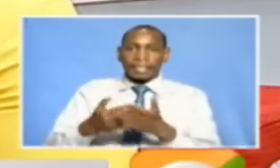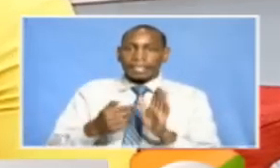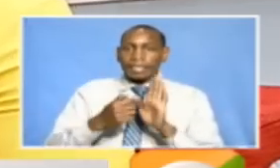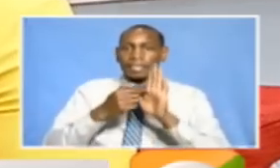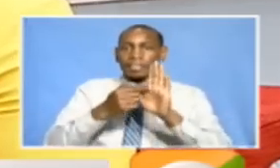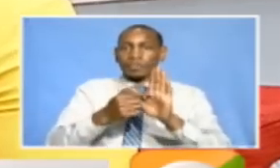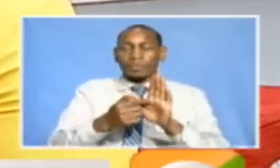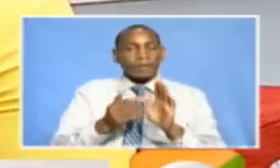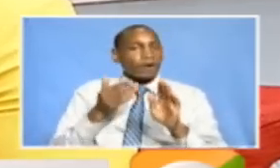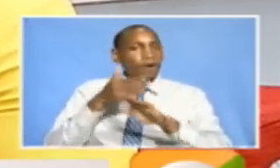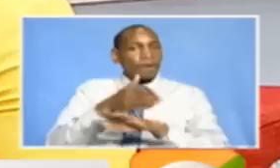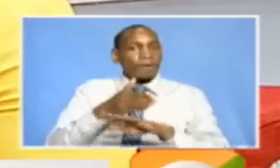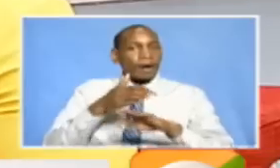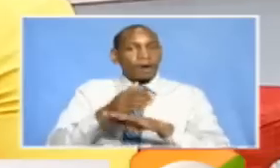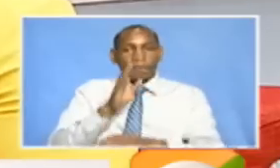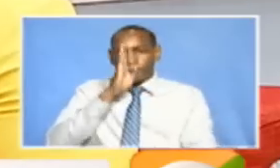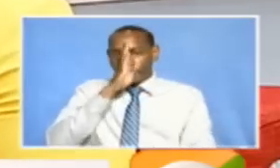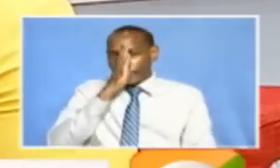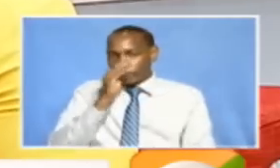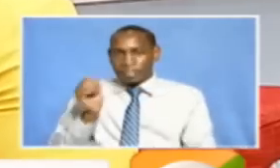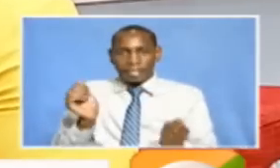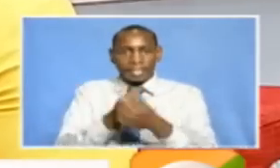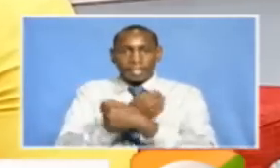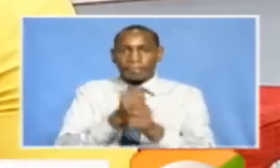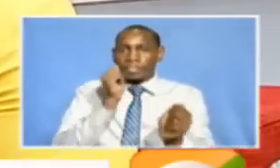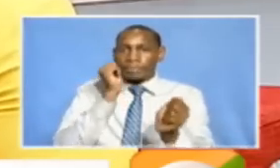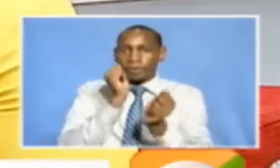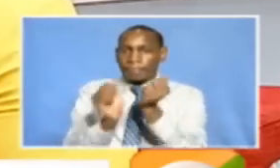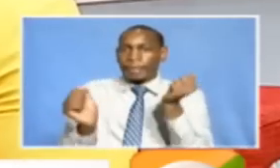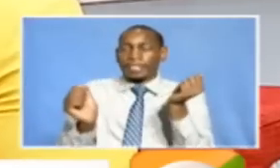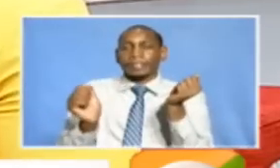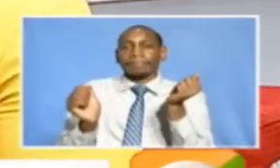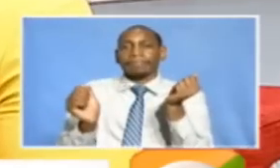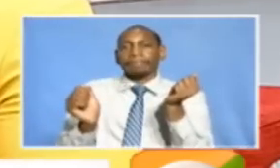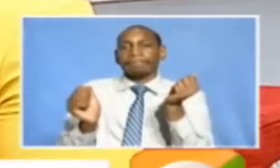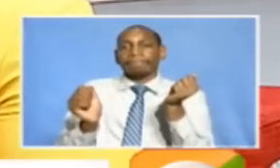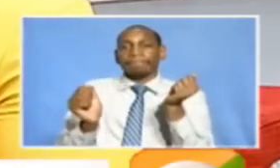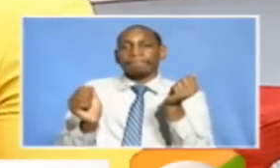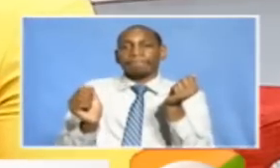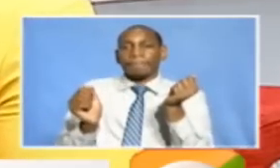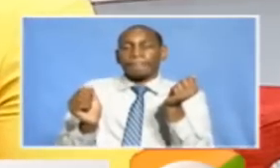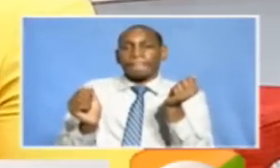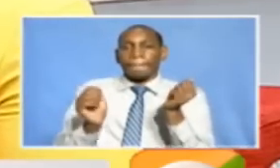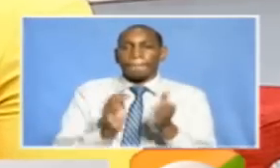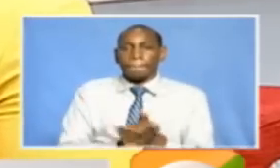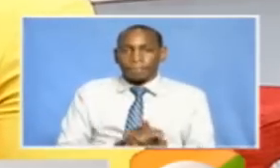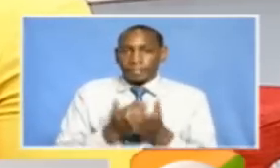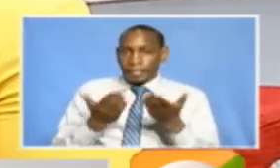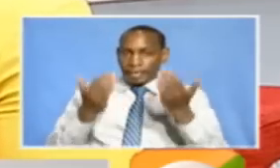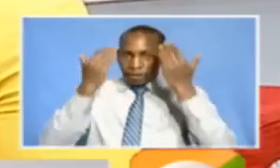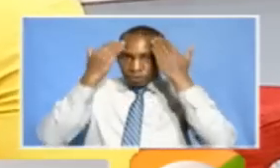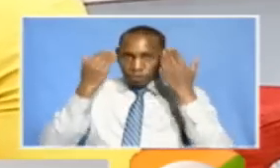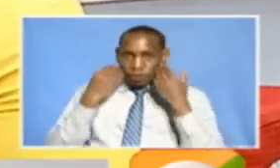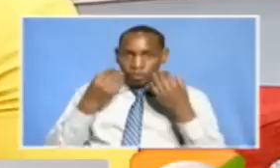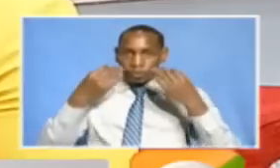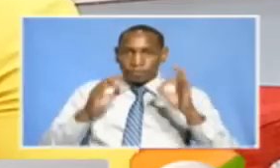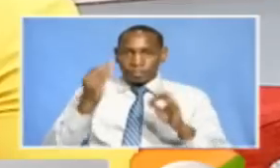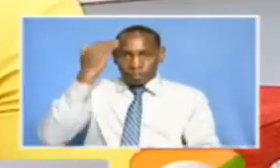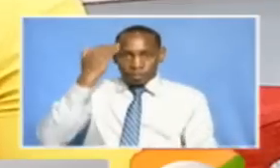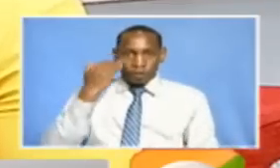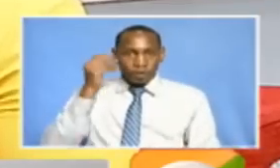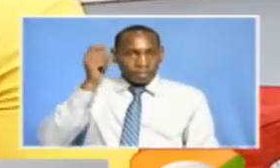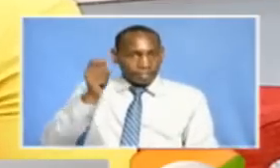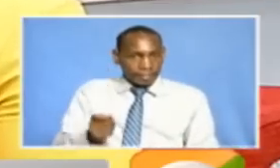a reasonable doubt, you cannot convict. And for you, and for the judicial officer, the judge or the